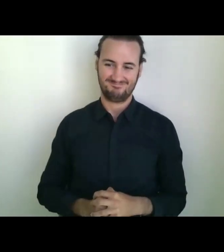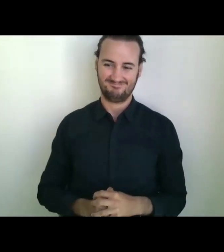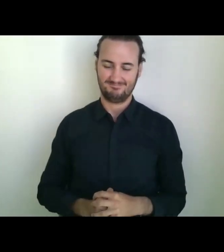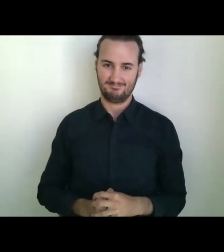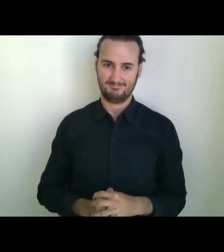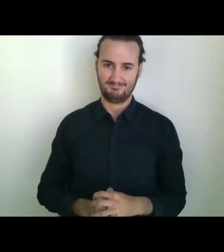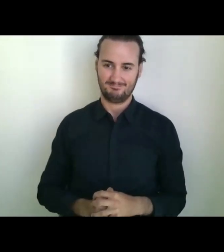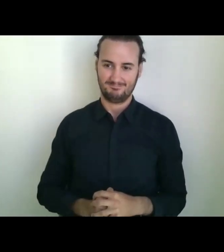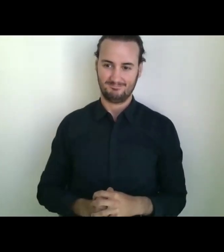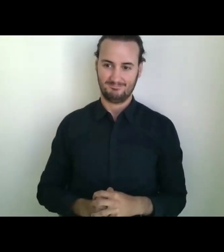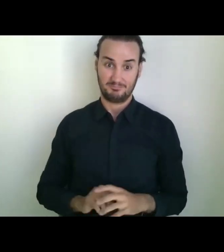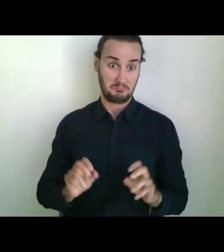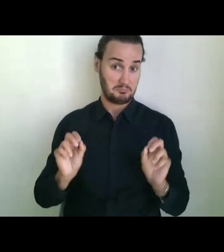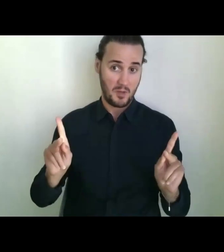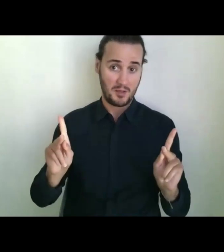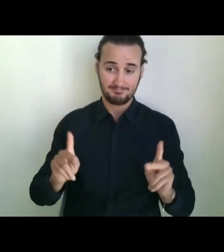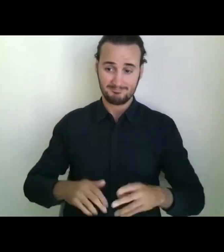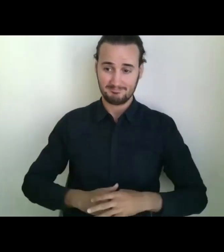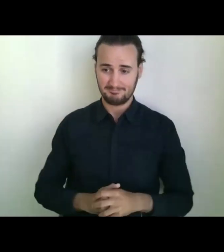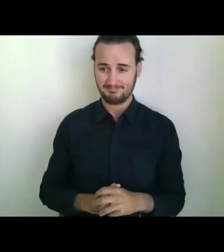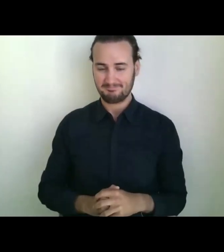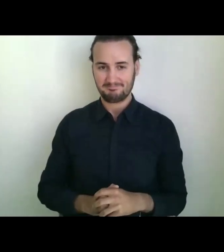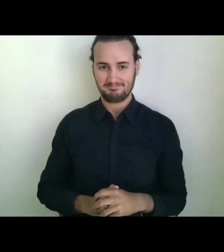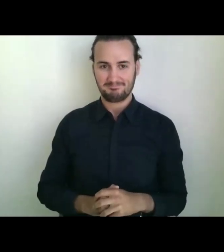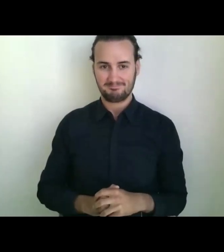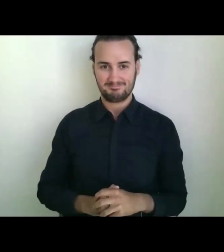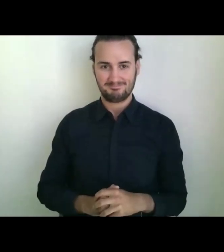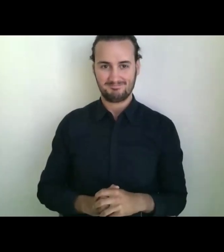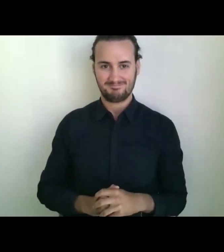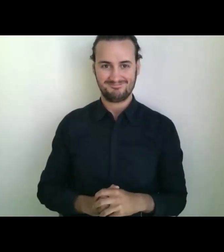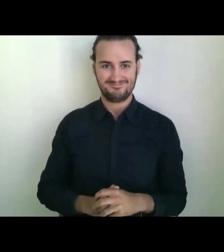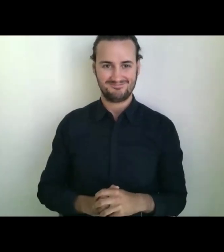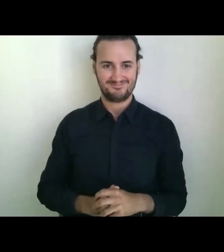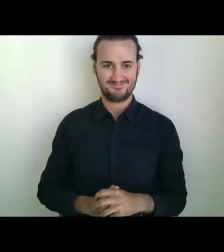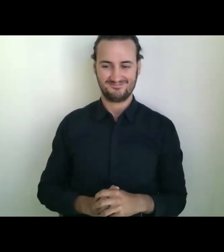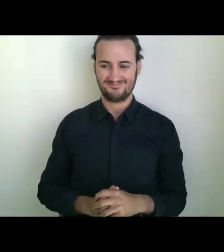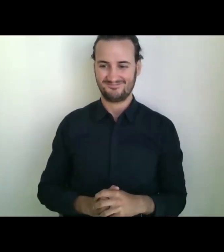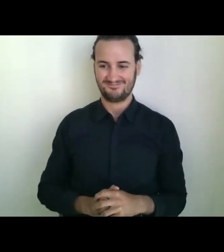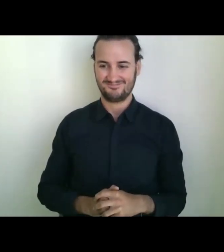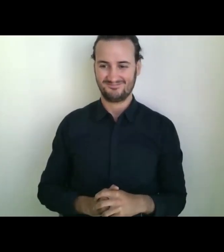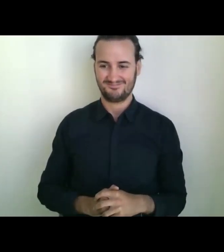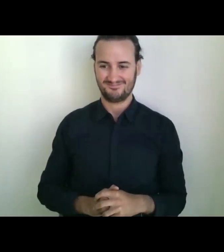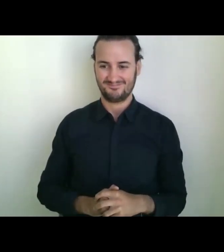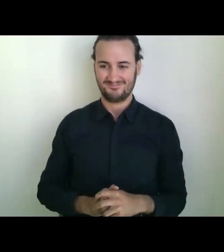Okay, so we are going to start.